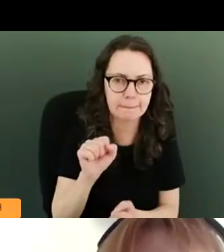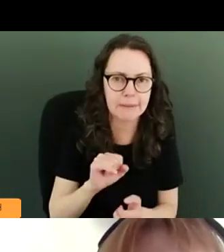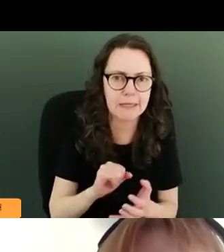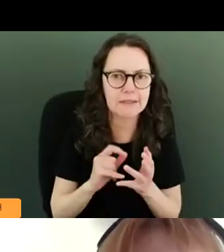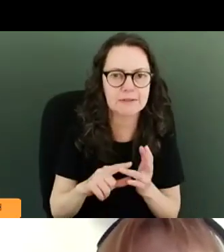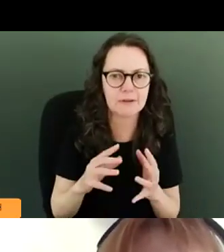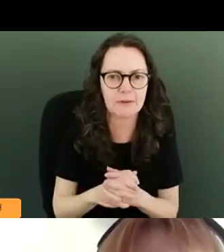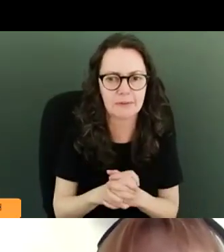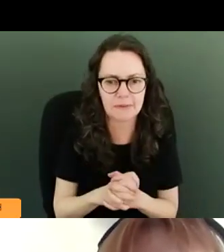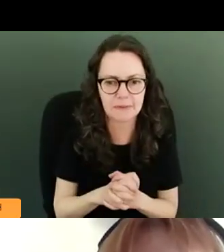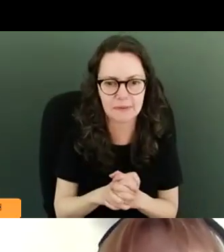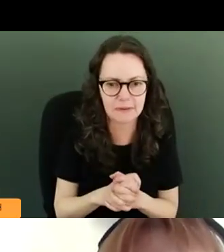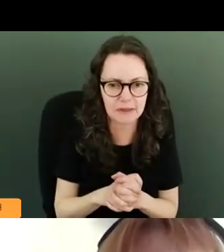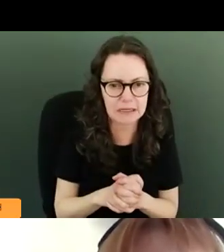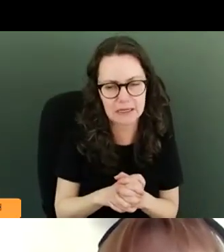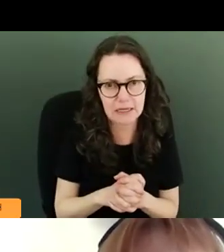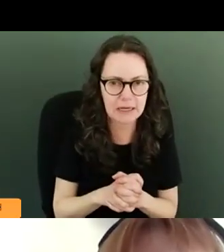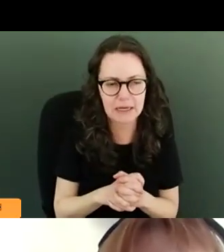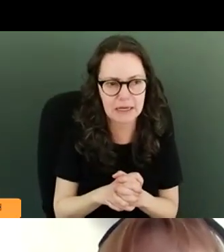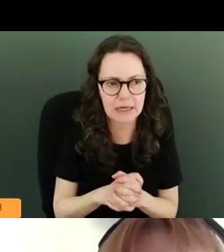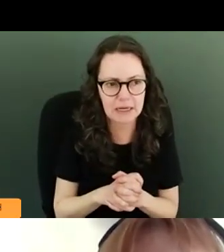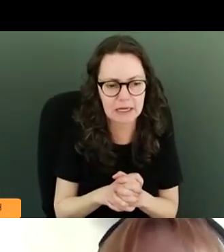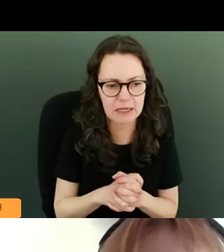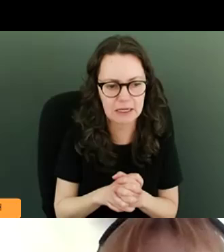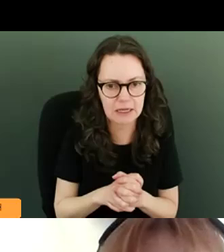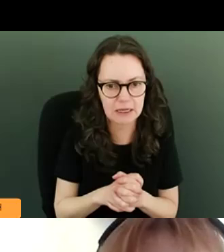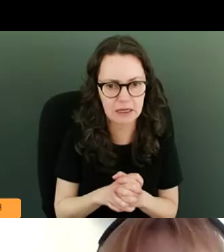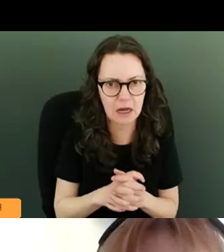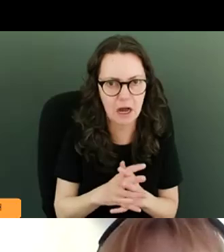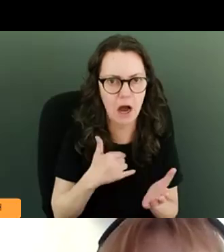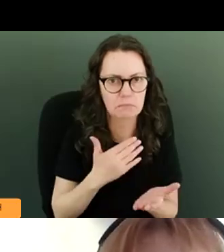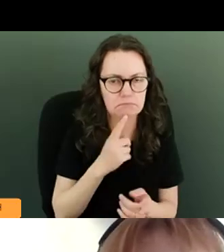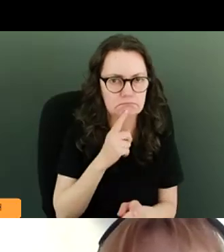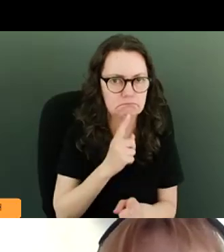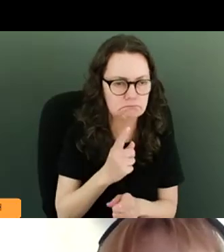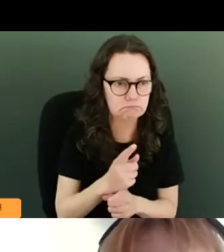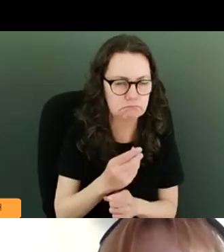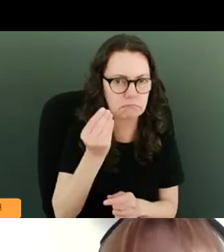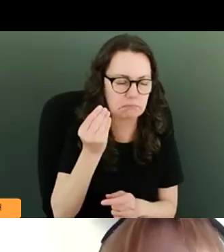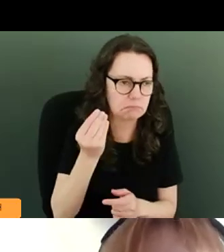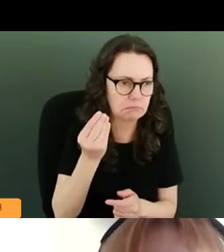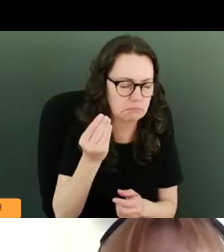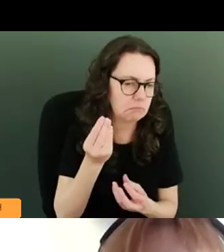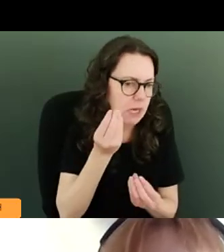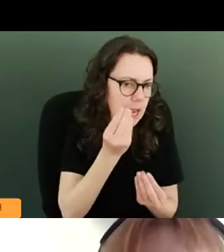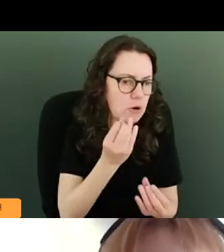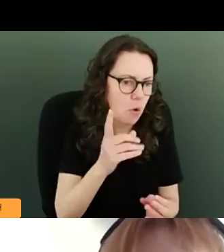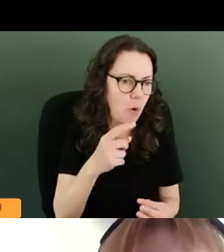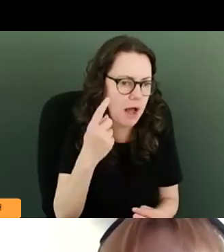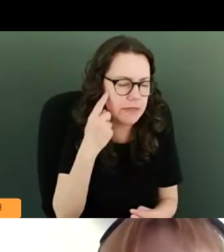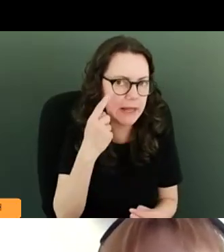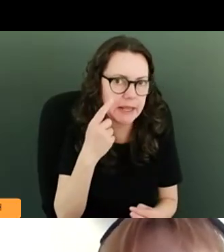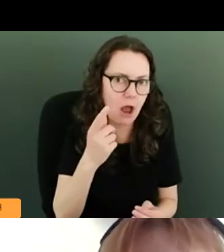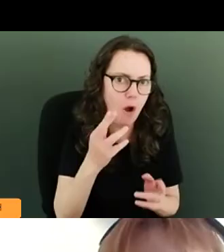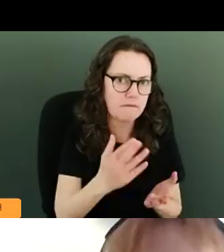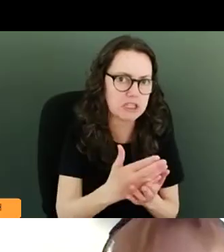me, it's not just about having an opportunity to share my voice and having that passed down to other parents that